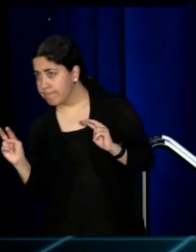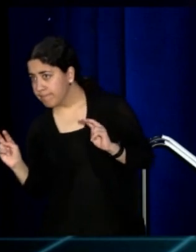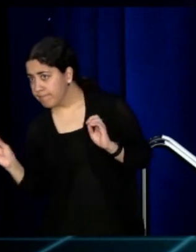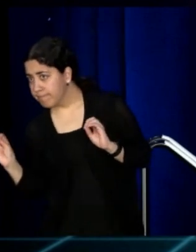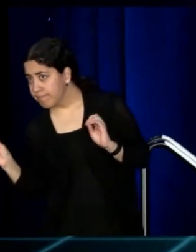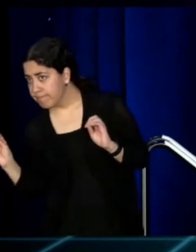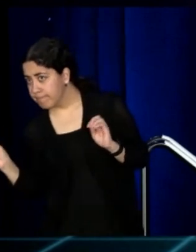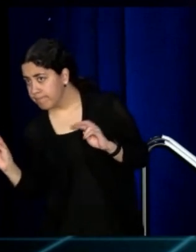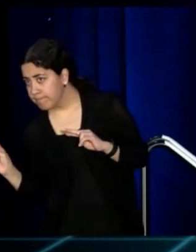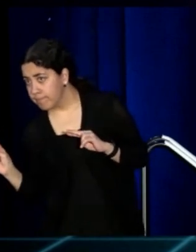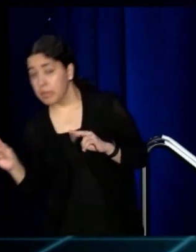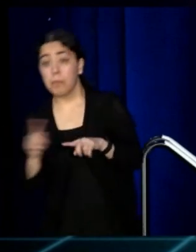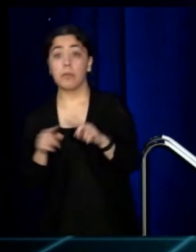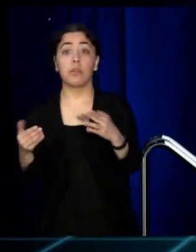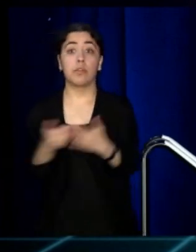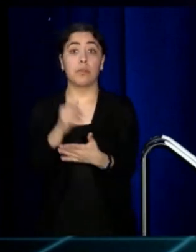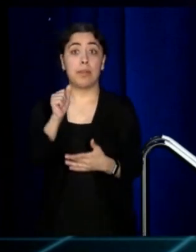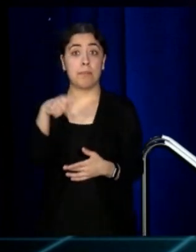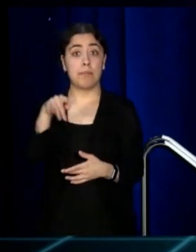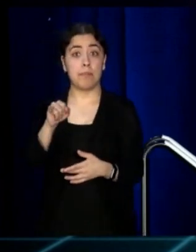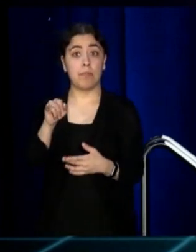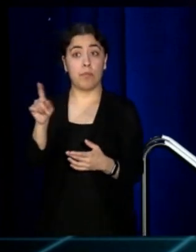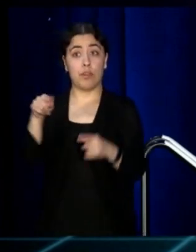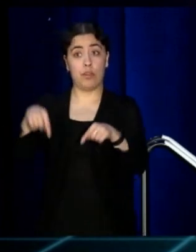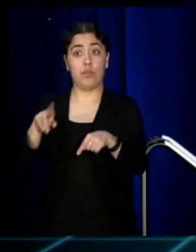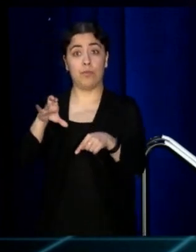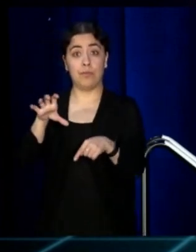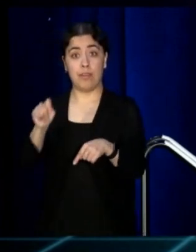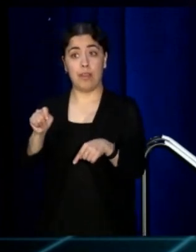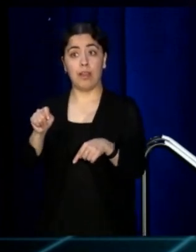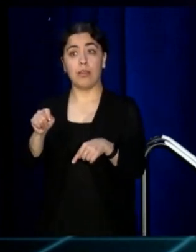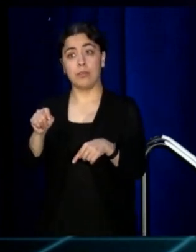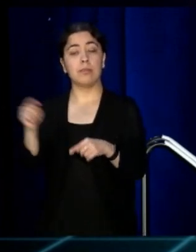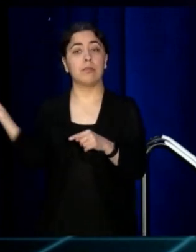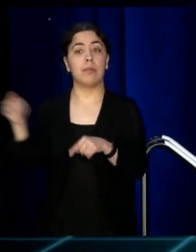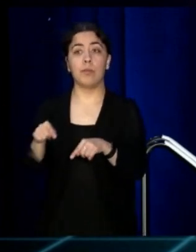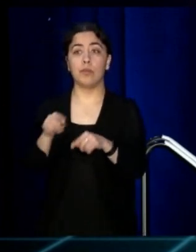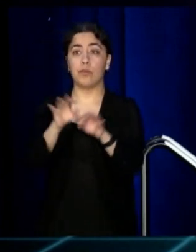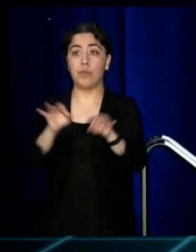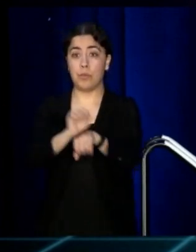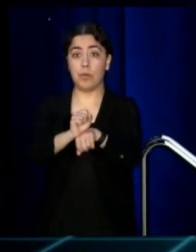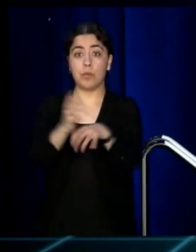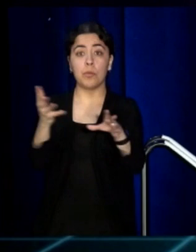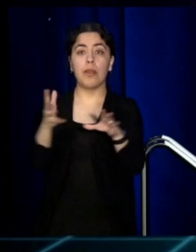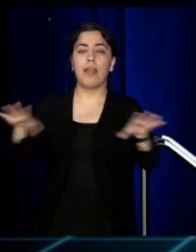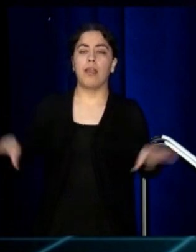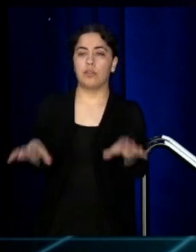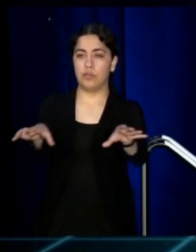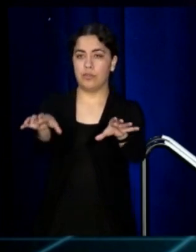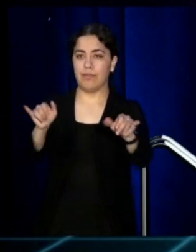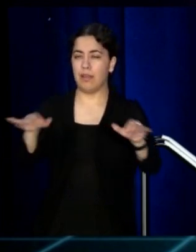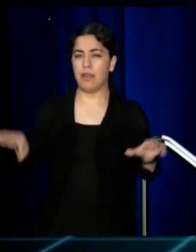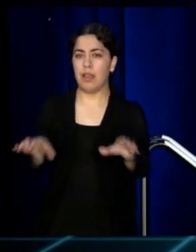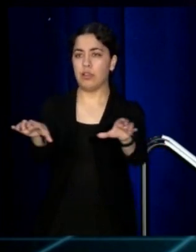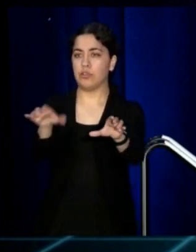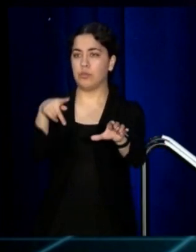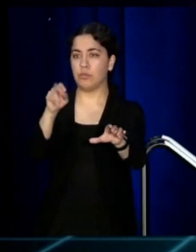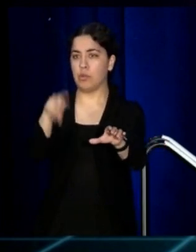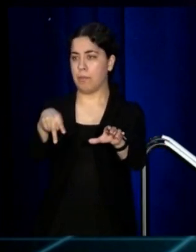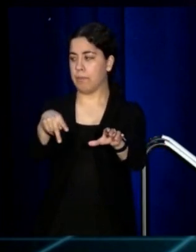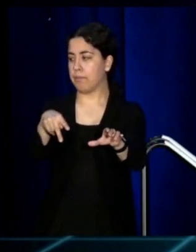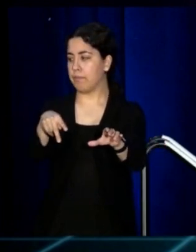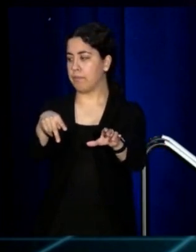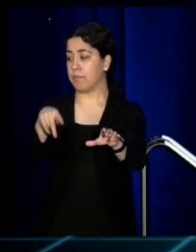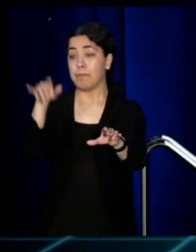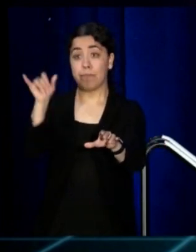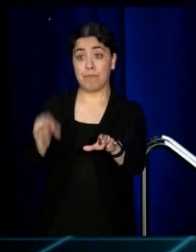But one of these new APIs that has come to React, and again has come to the frameworks as well, is action, this action prop. And